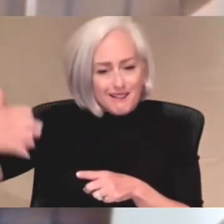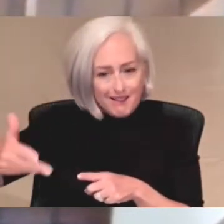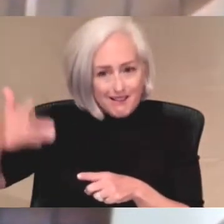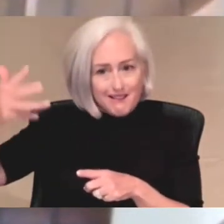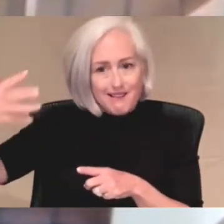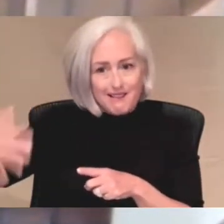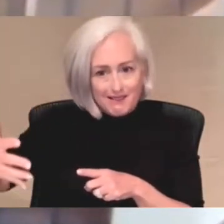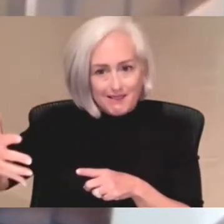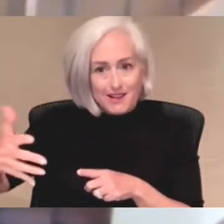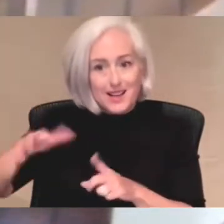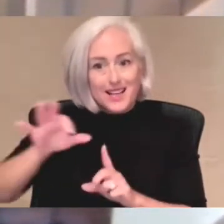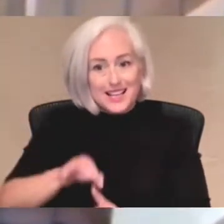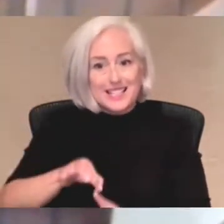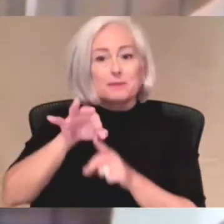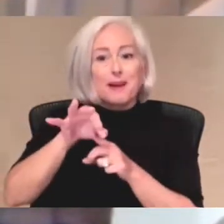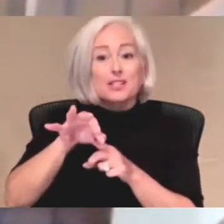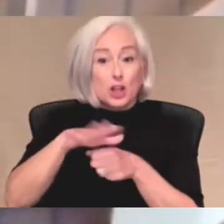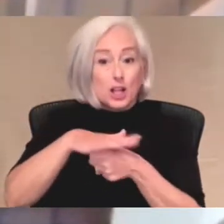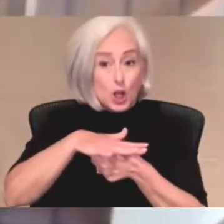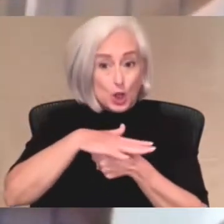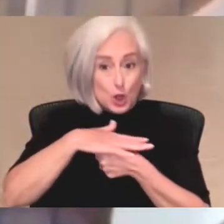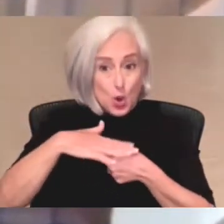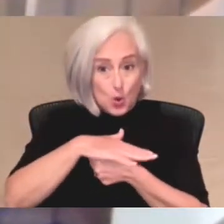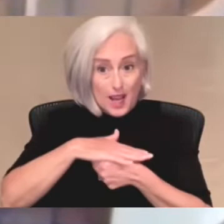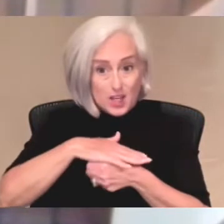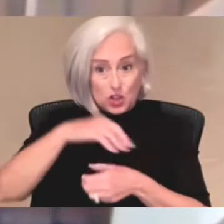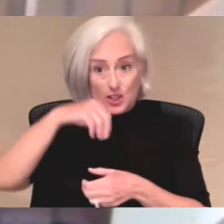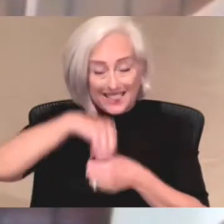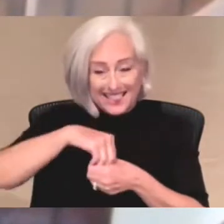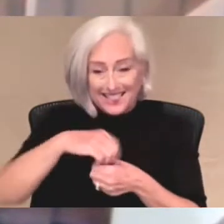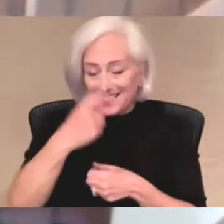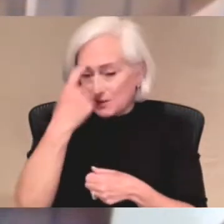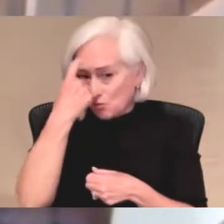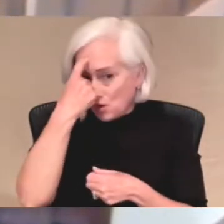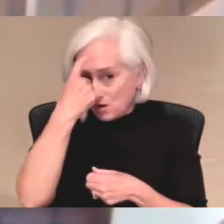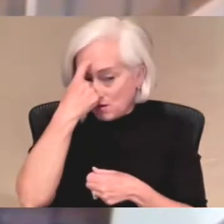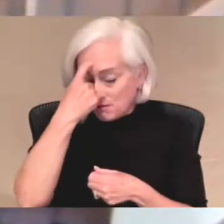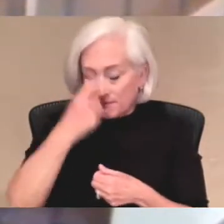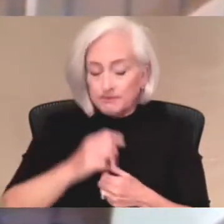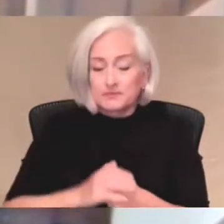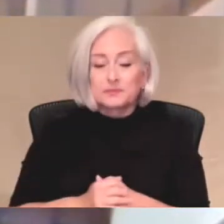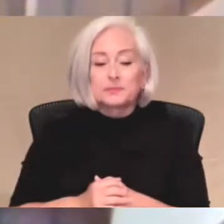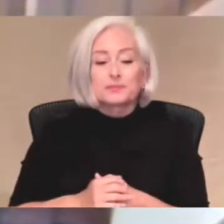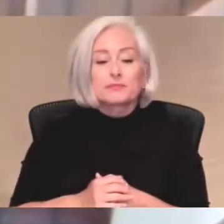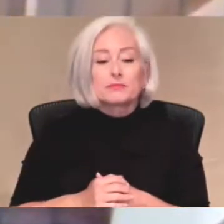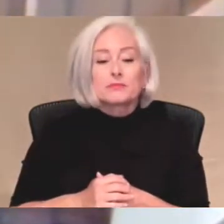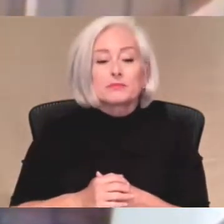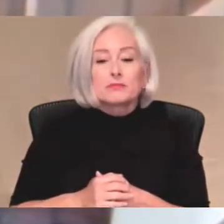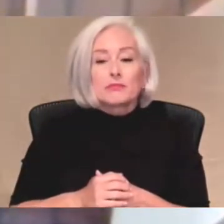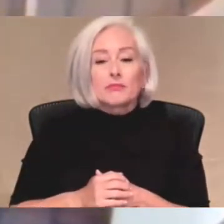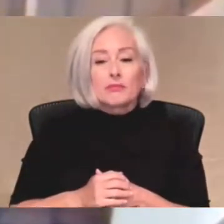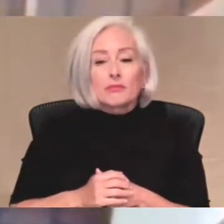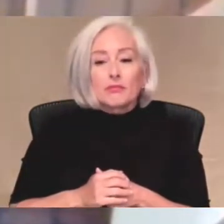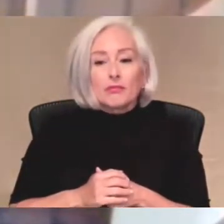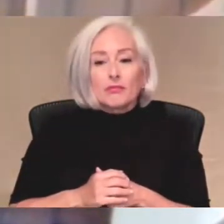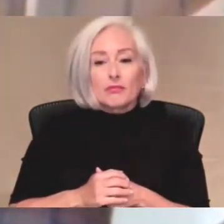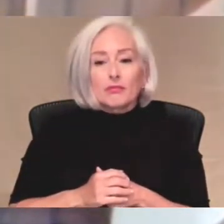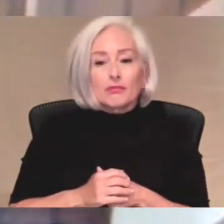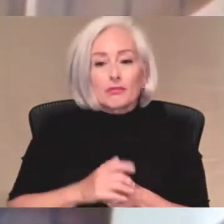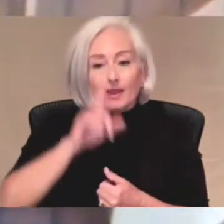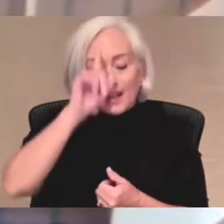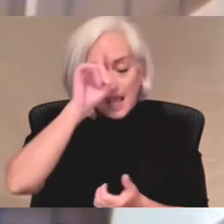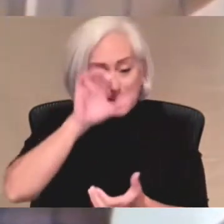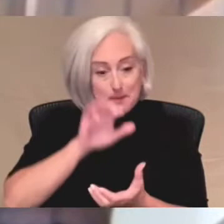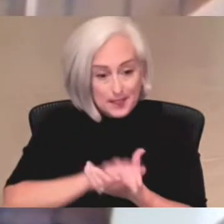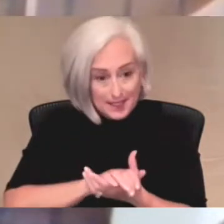especially where the location of it was in my brain. But I believe that through this